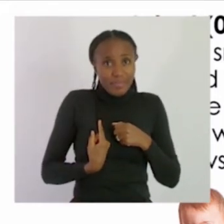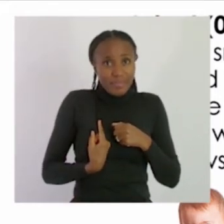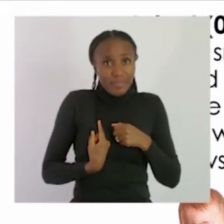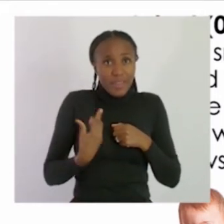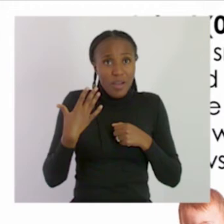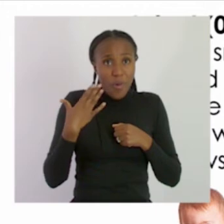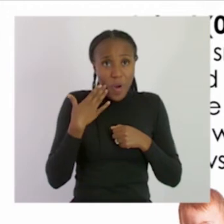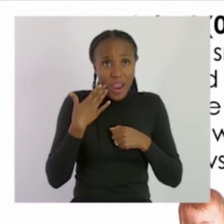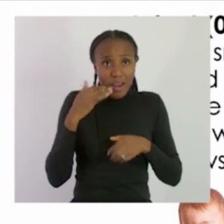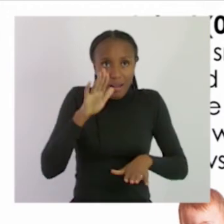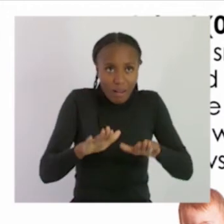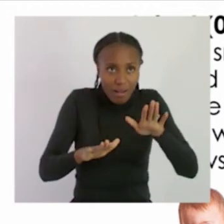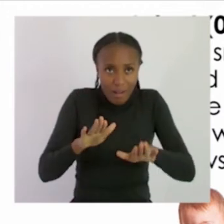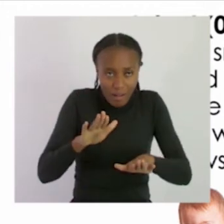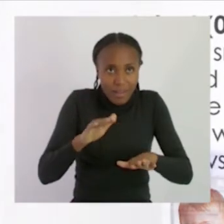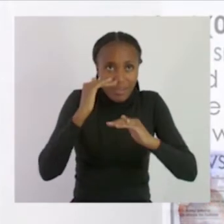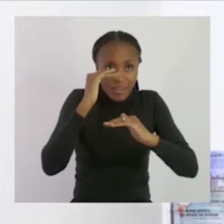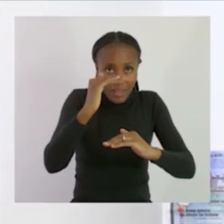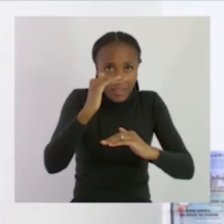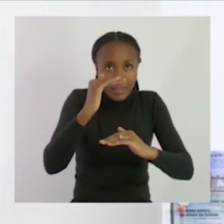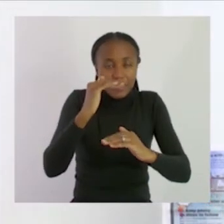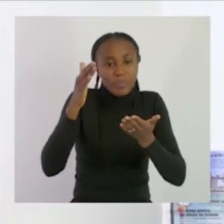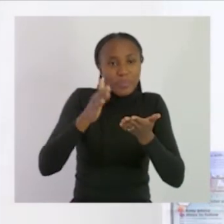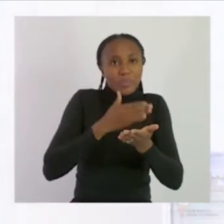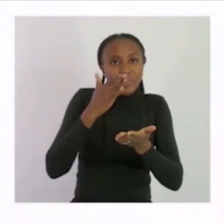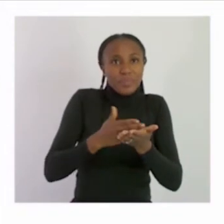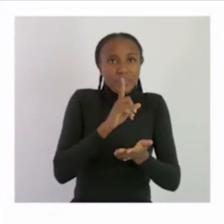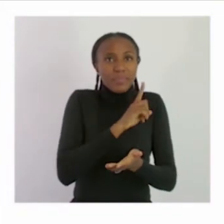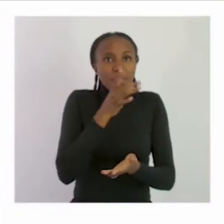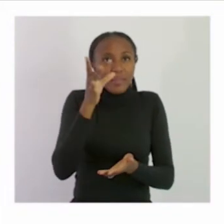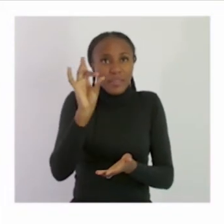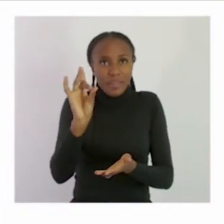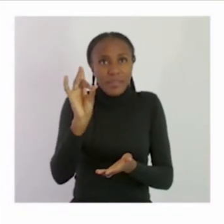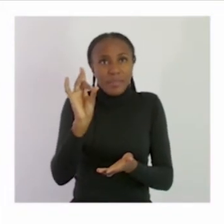life. We are moving on to page 18.